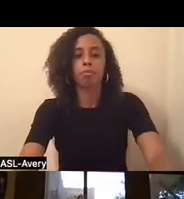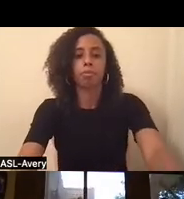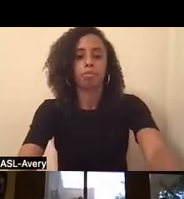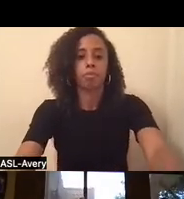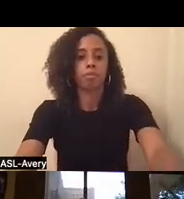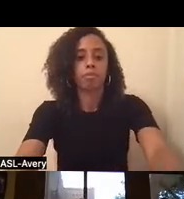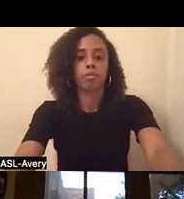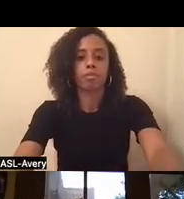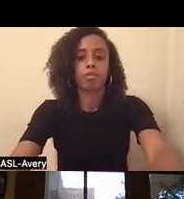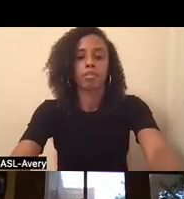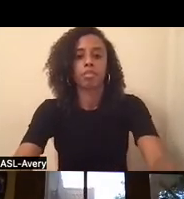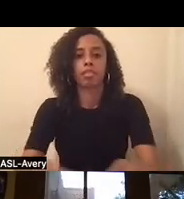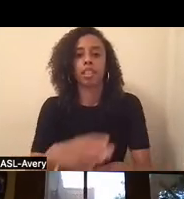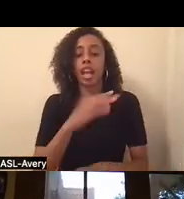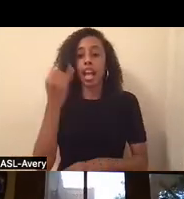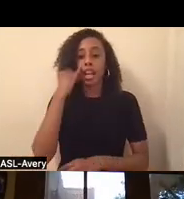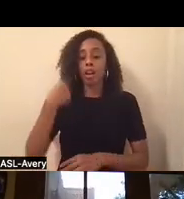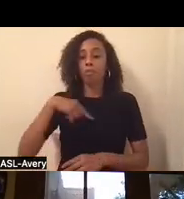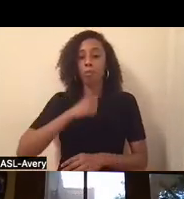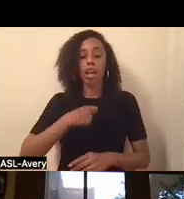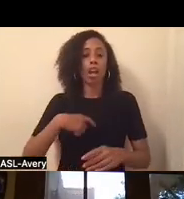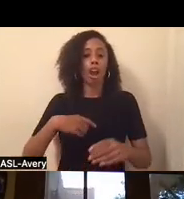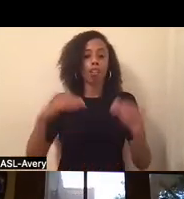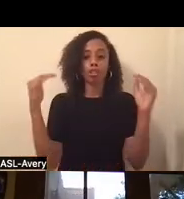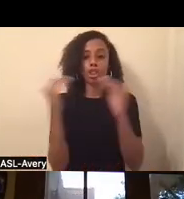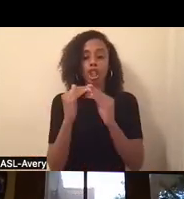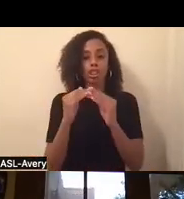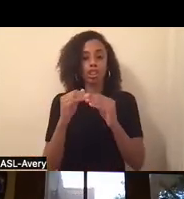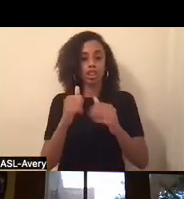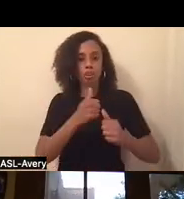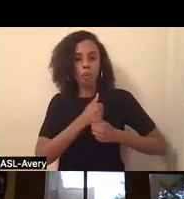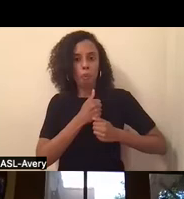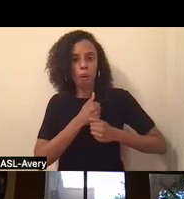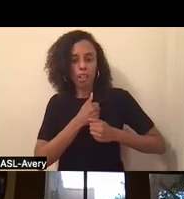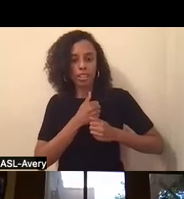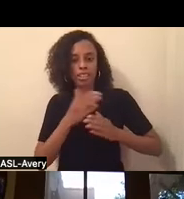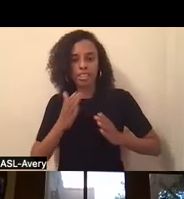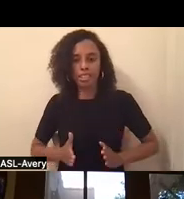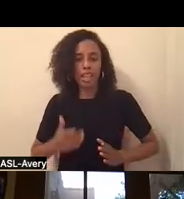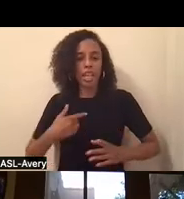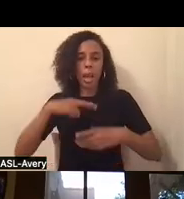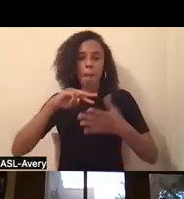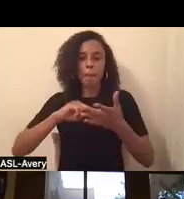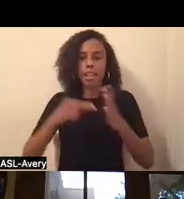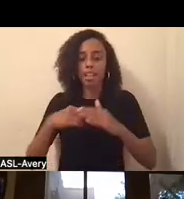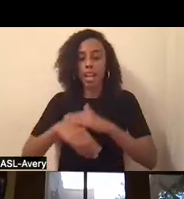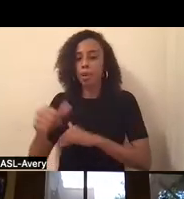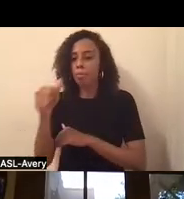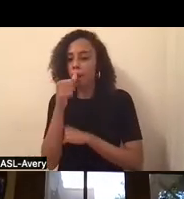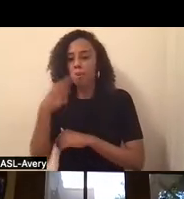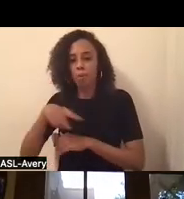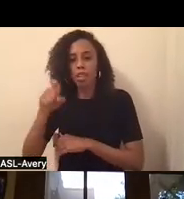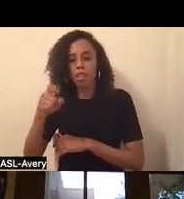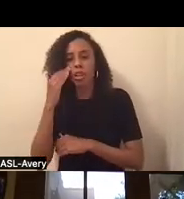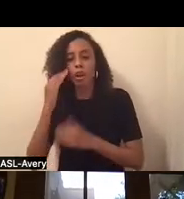are to be justice warriors, it also means that in private, we have to know how to love. And